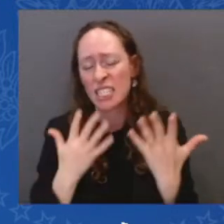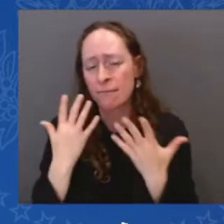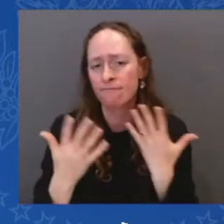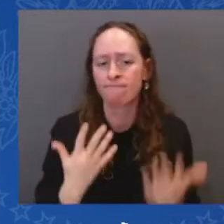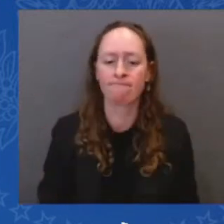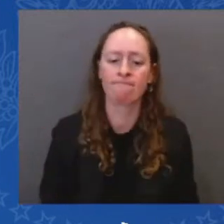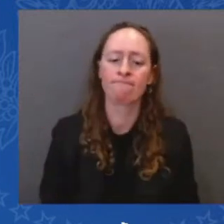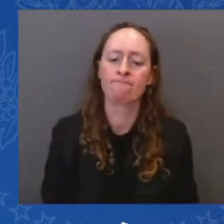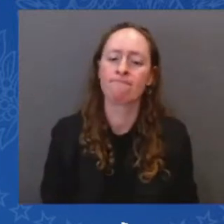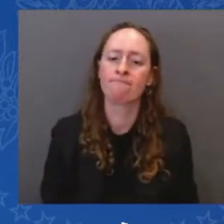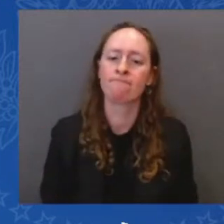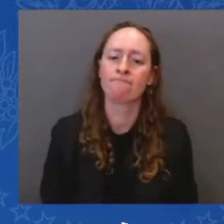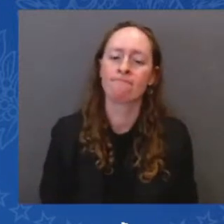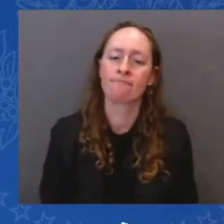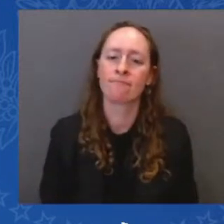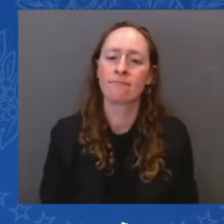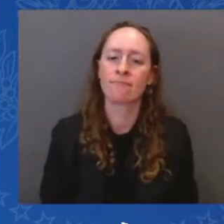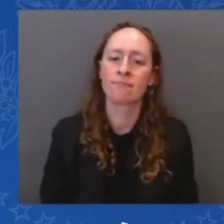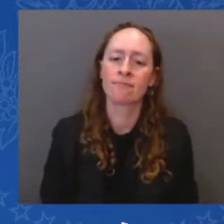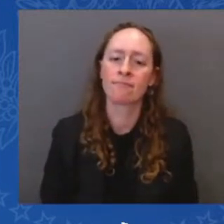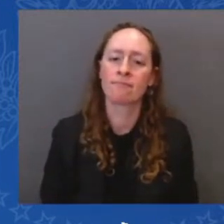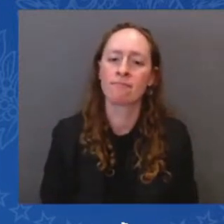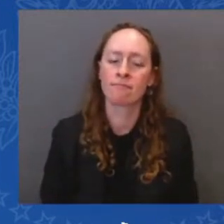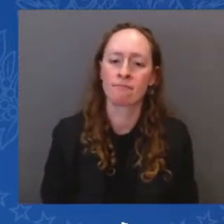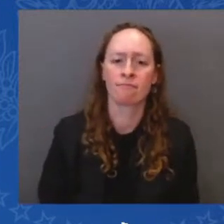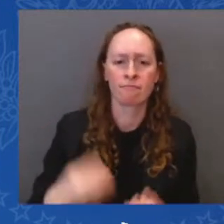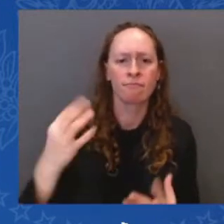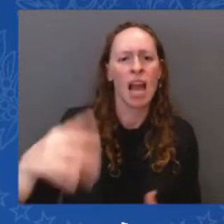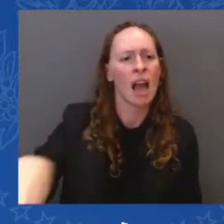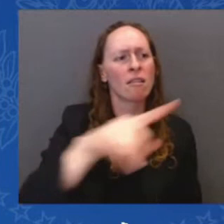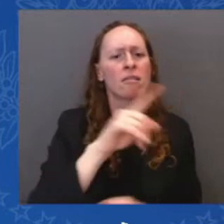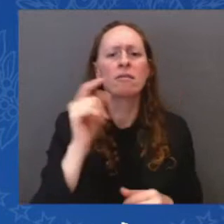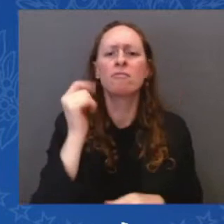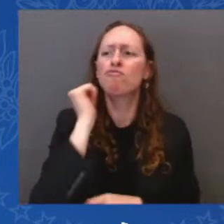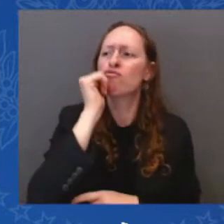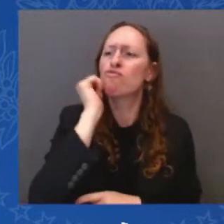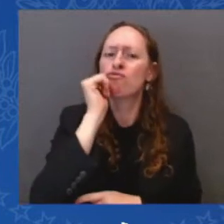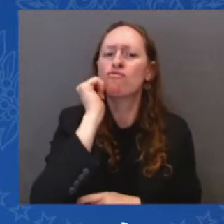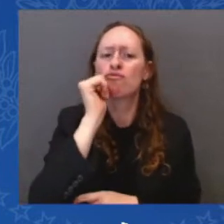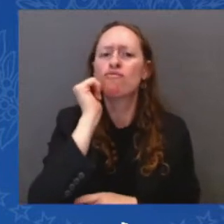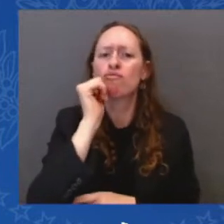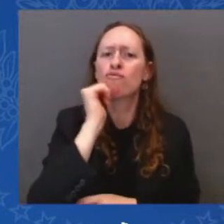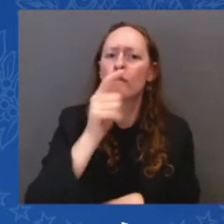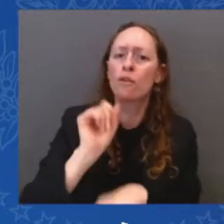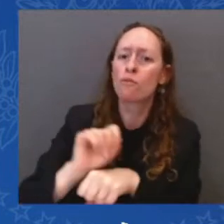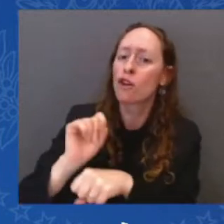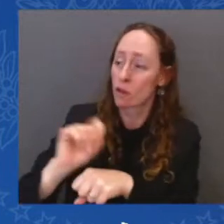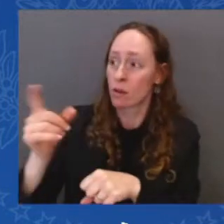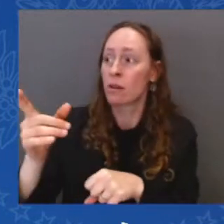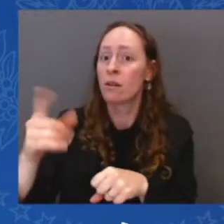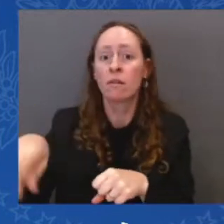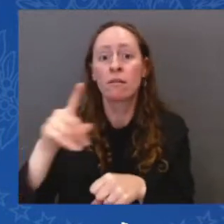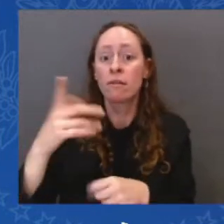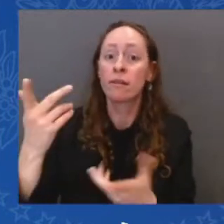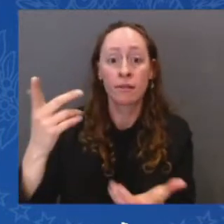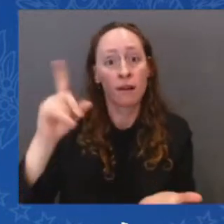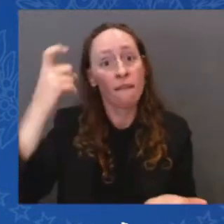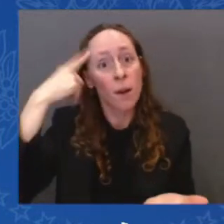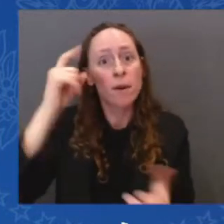servants will be sent home. And the longer they shut down last, the harder it will